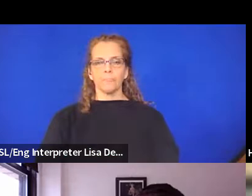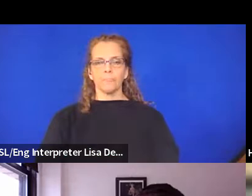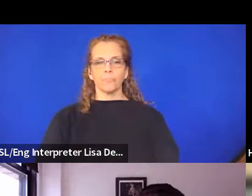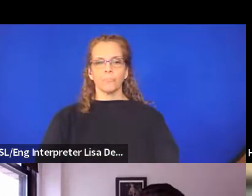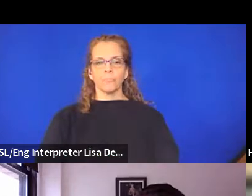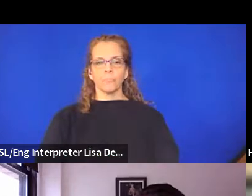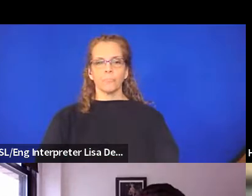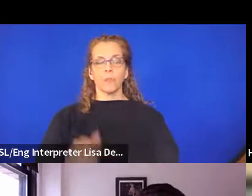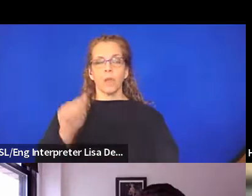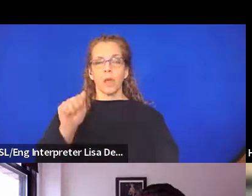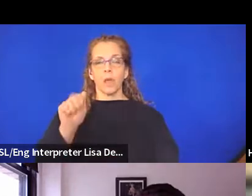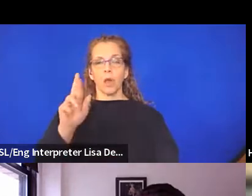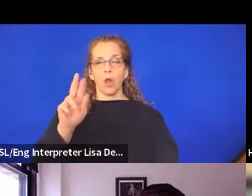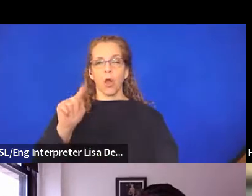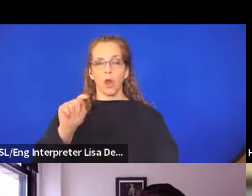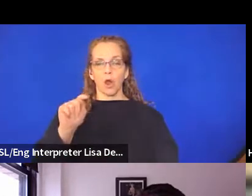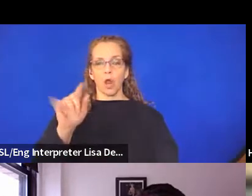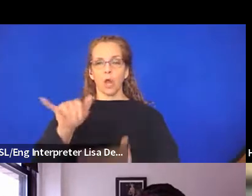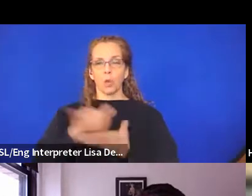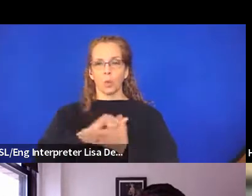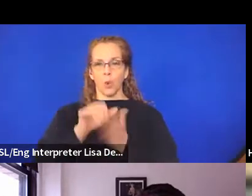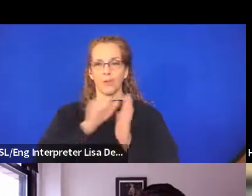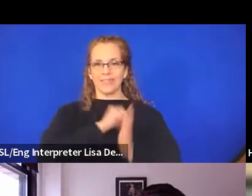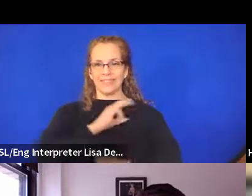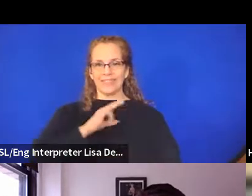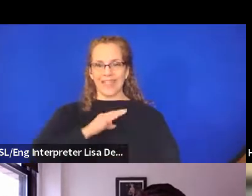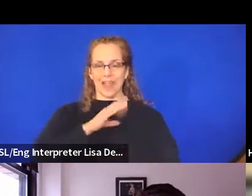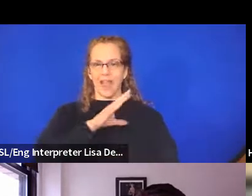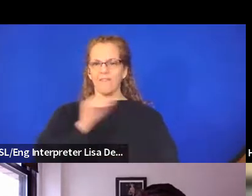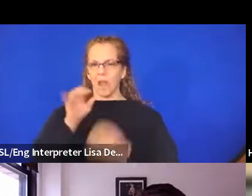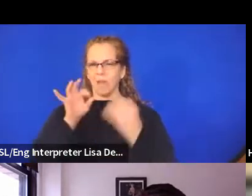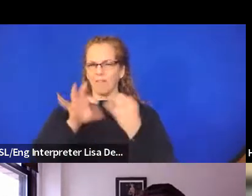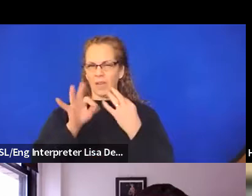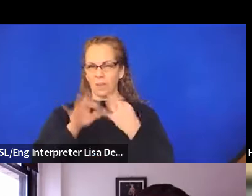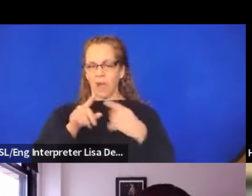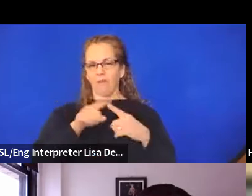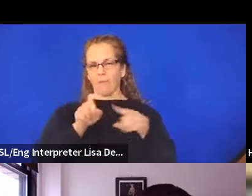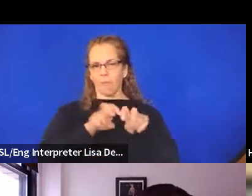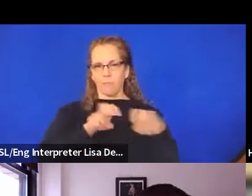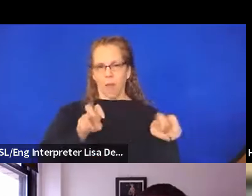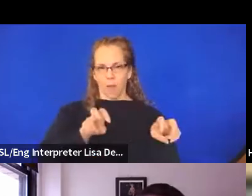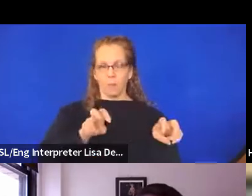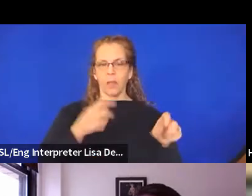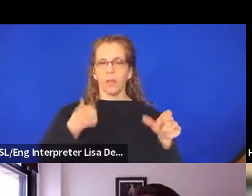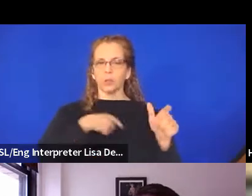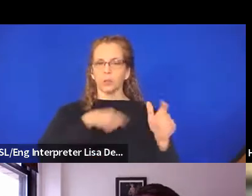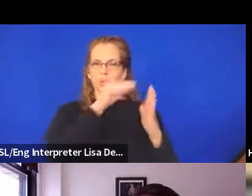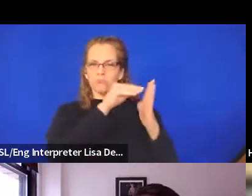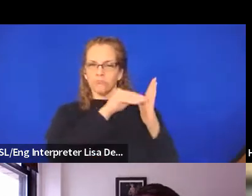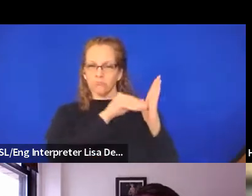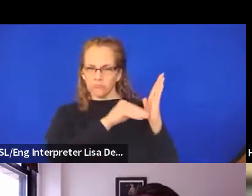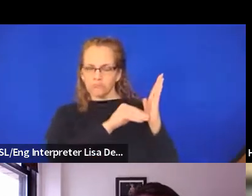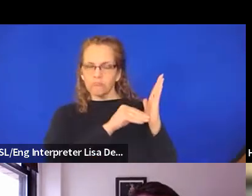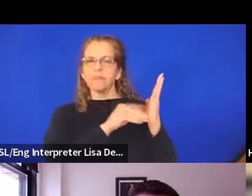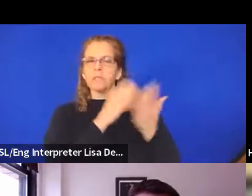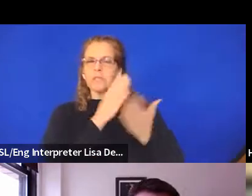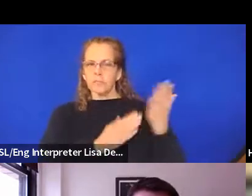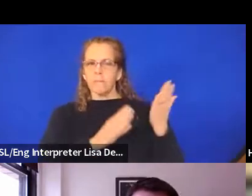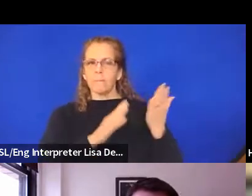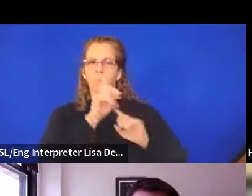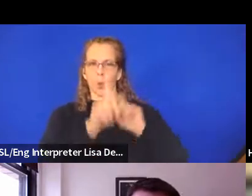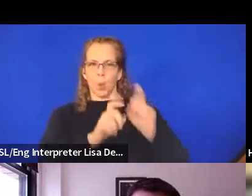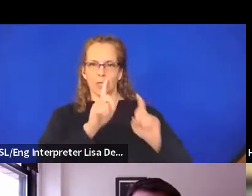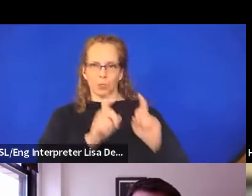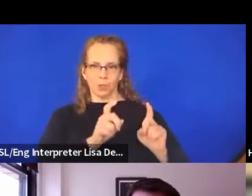and I, with a bit of feedback from our wonderful panelists, put together some guiding questions that I'll be asking, and I'm